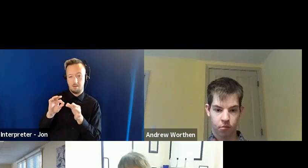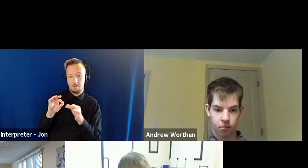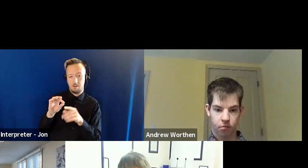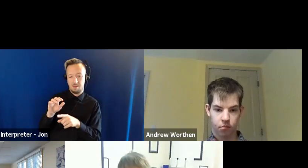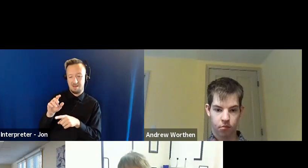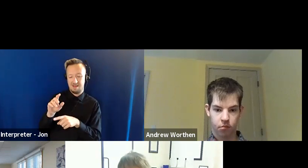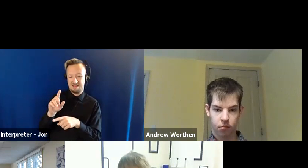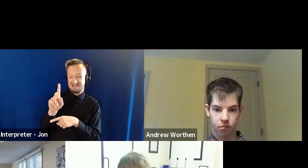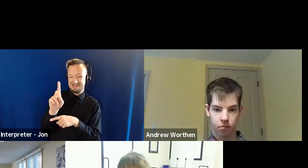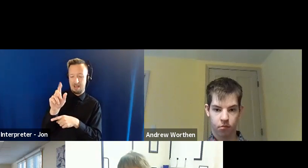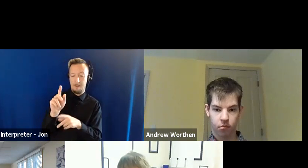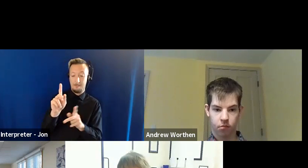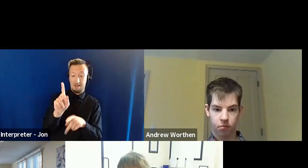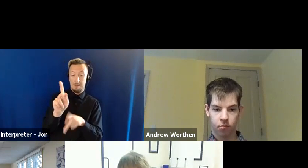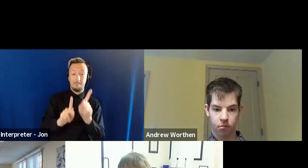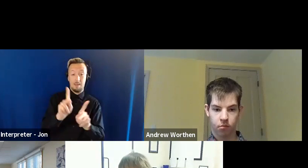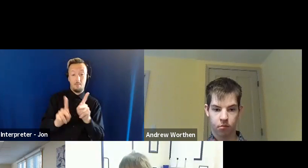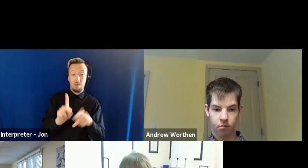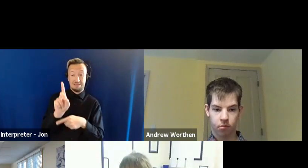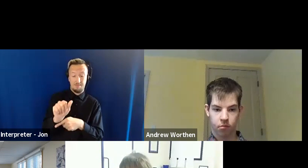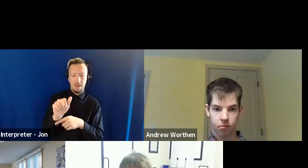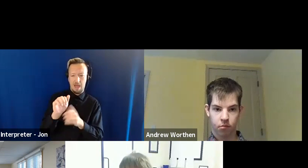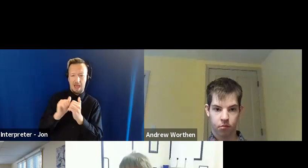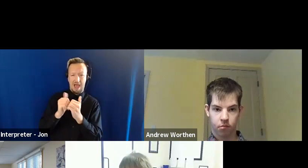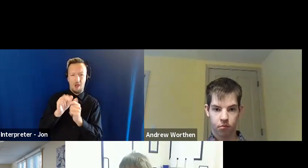view disabled people?